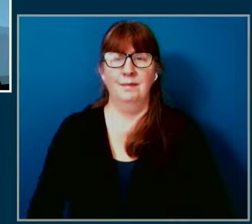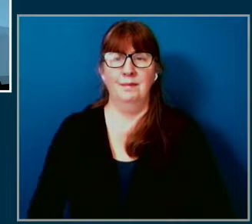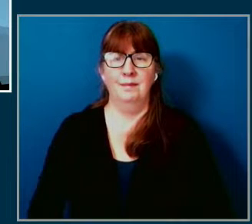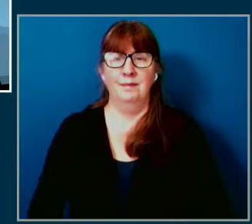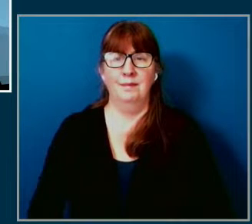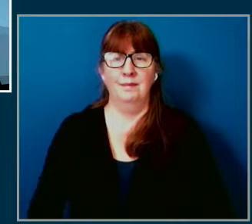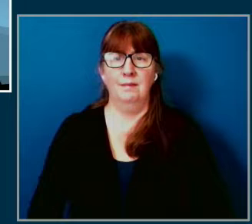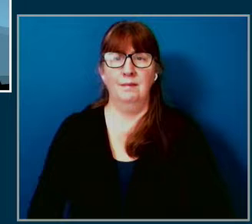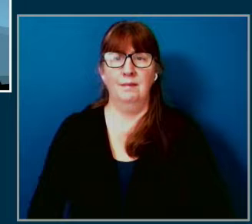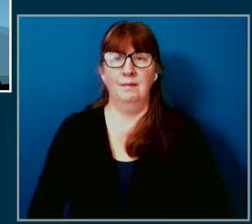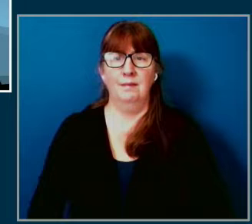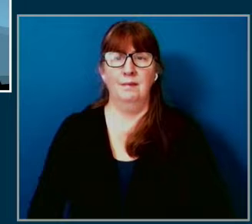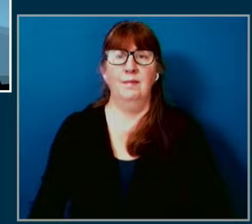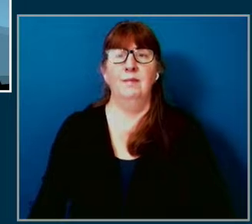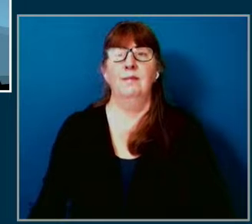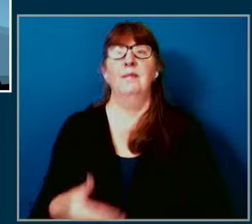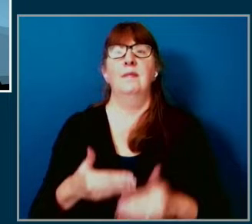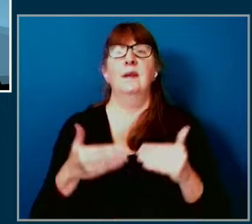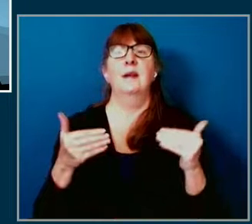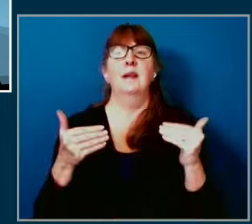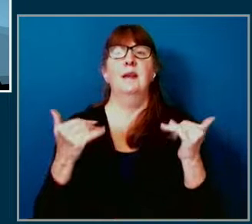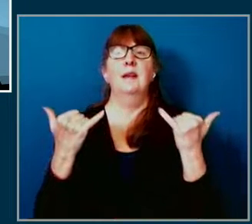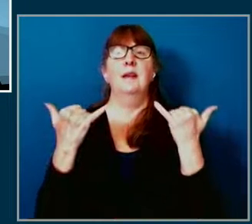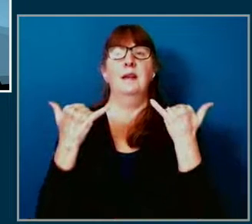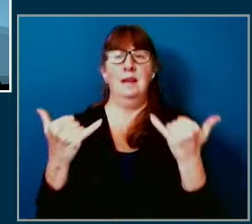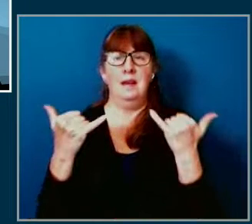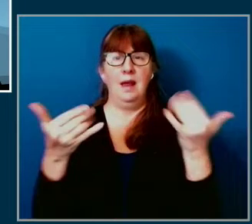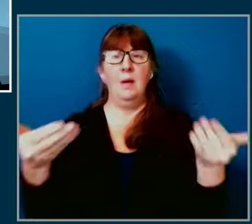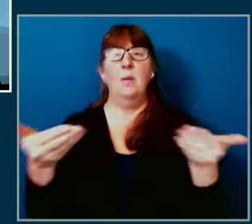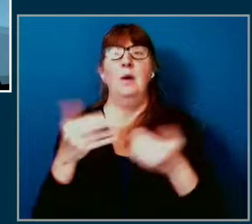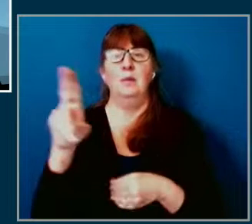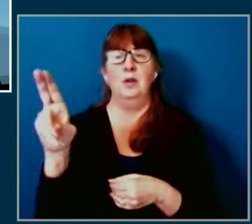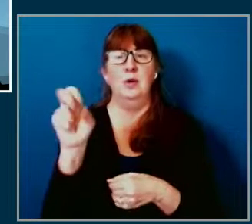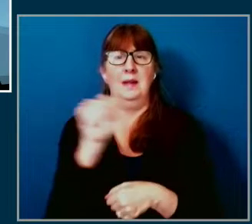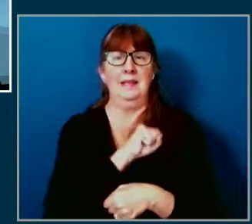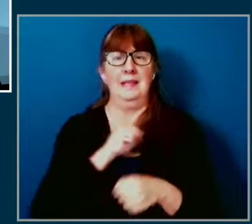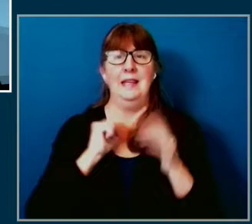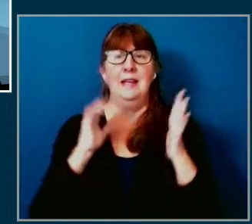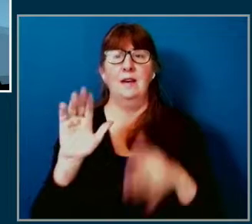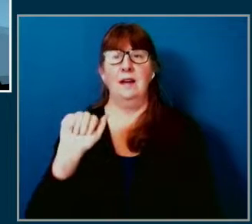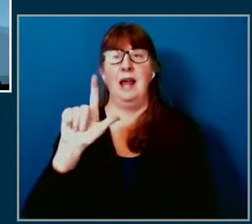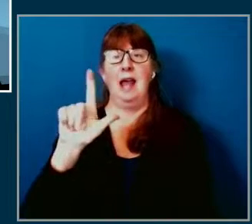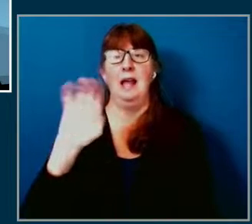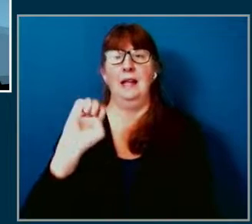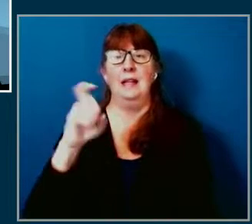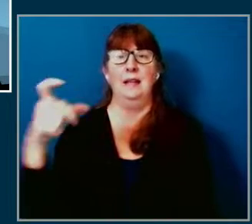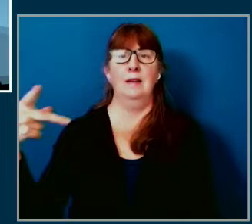Next up, please welcome our United States Senator, Alex Padilla.